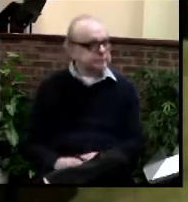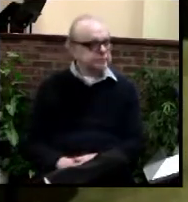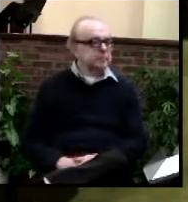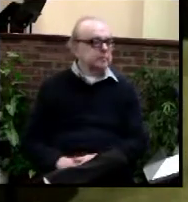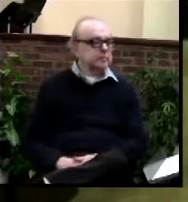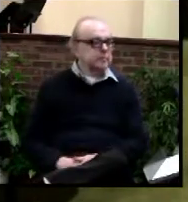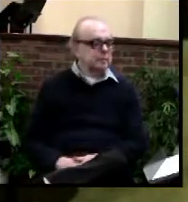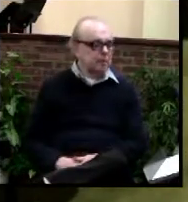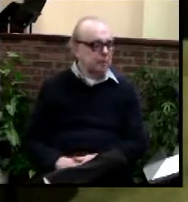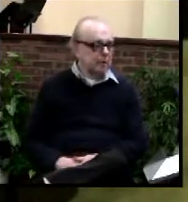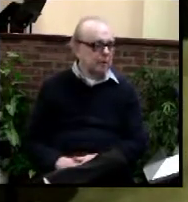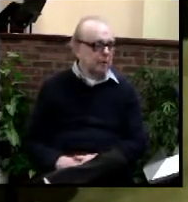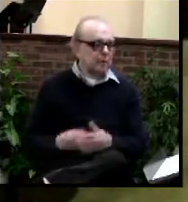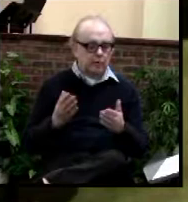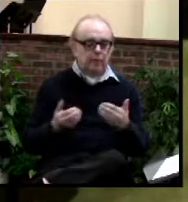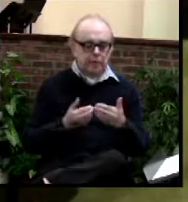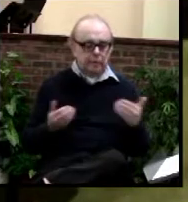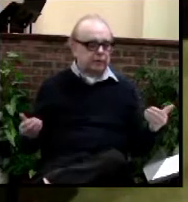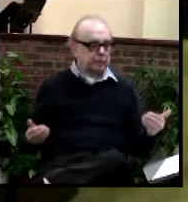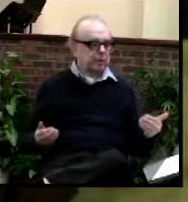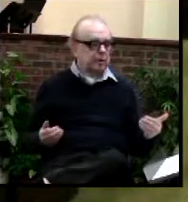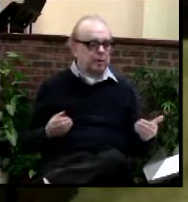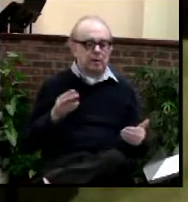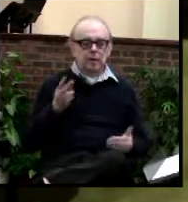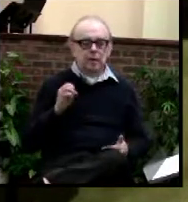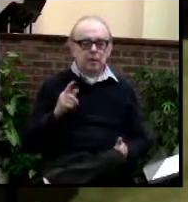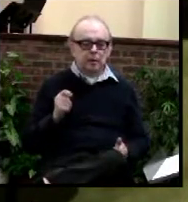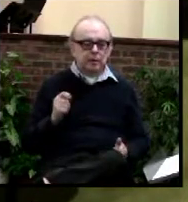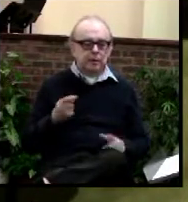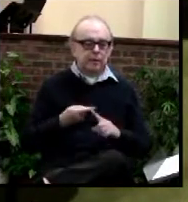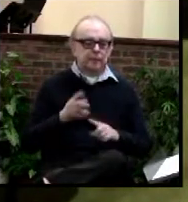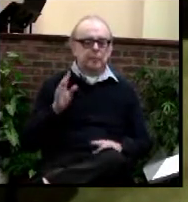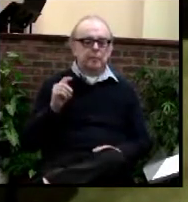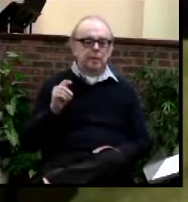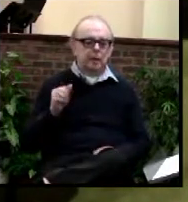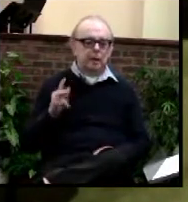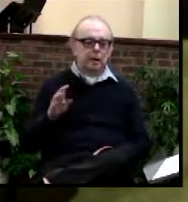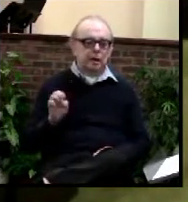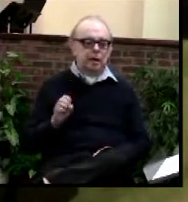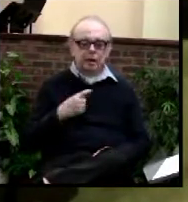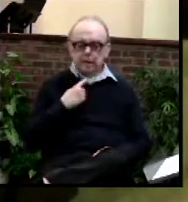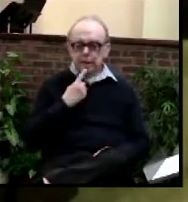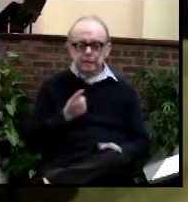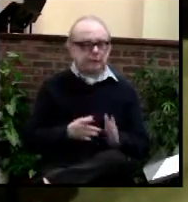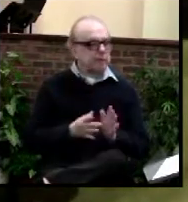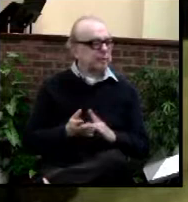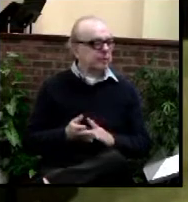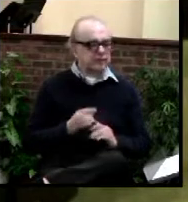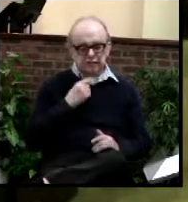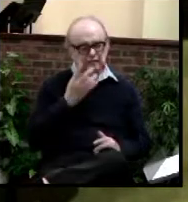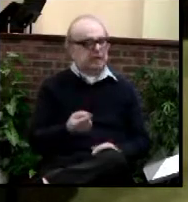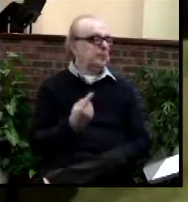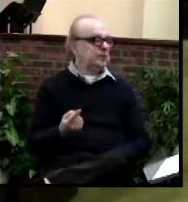Remember they wanted to separate the wheat and from the tares? And what did Jesus say? Leave them alone. We'll take care of